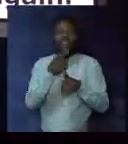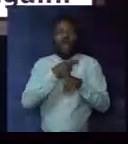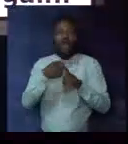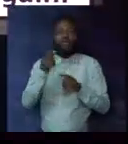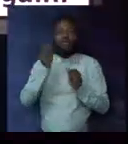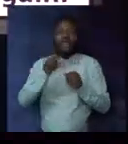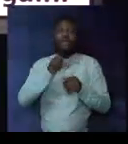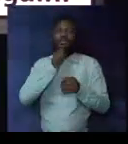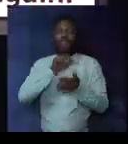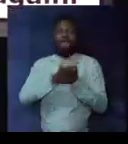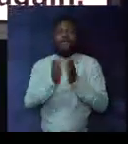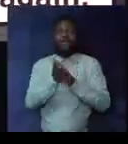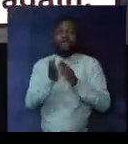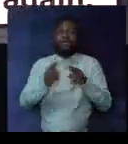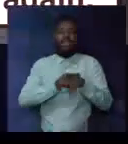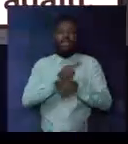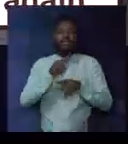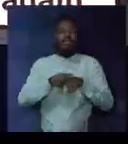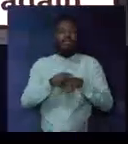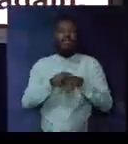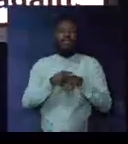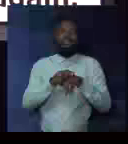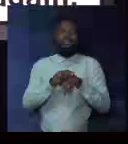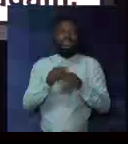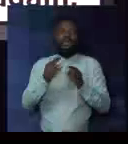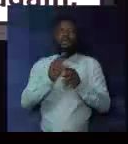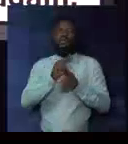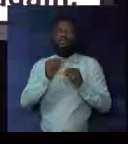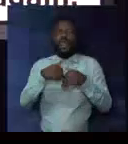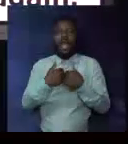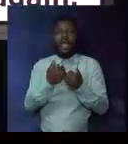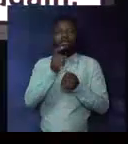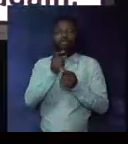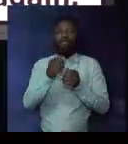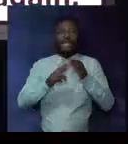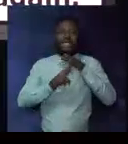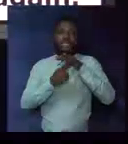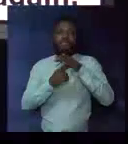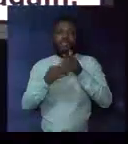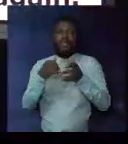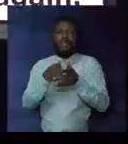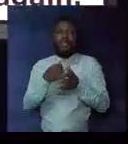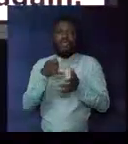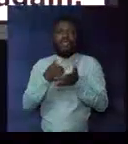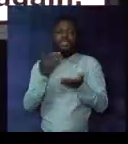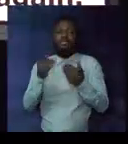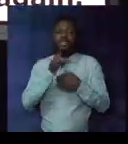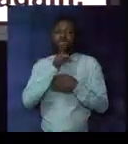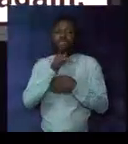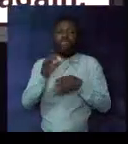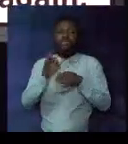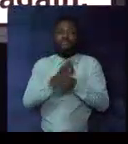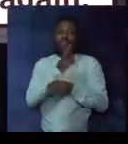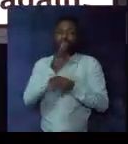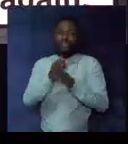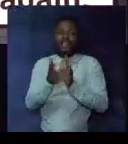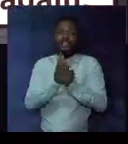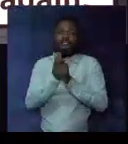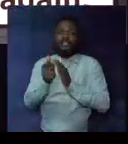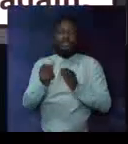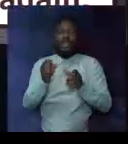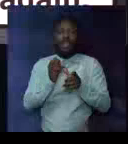apa o le dabi oju ara. That means, know how you repair it, it may not